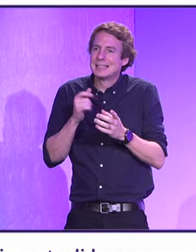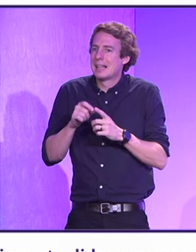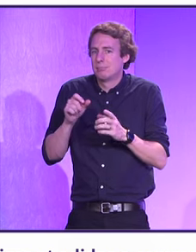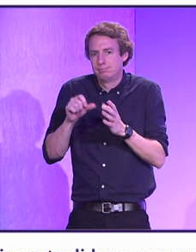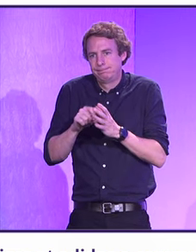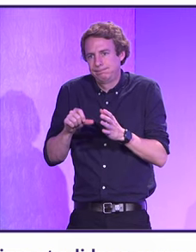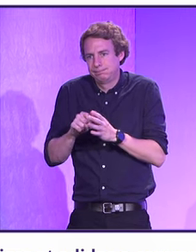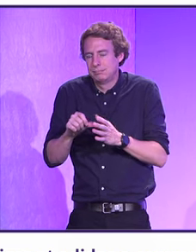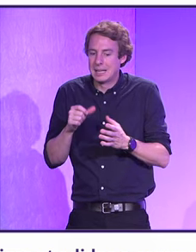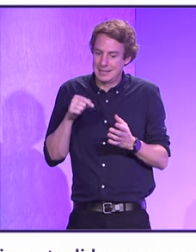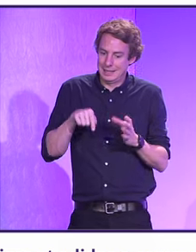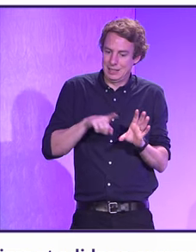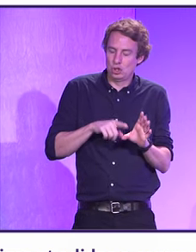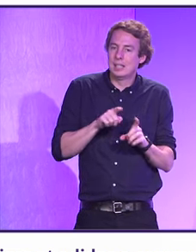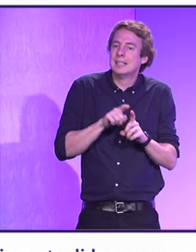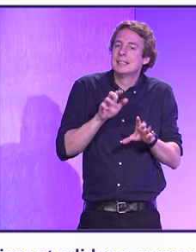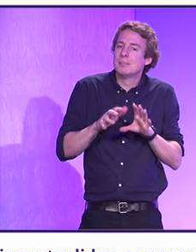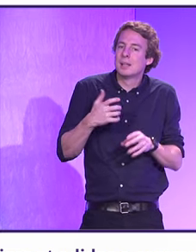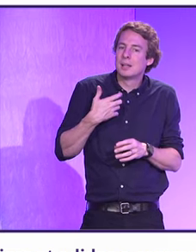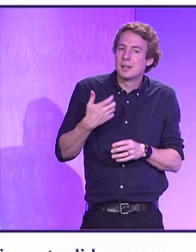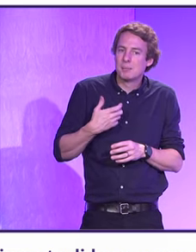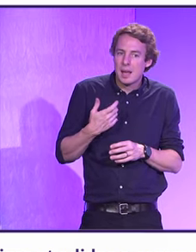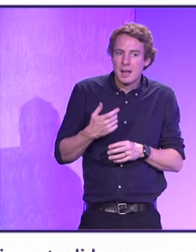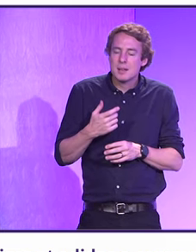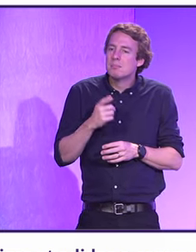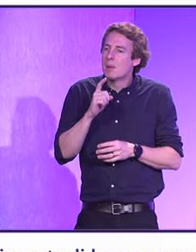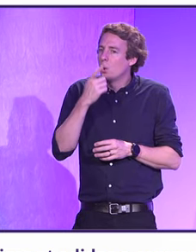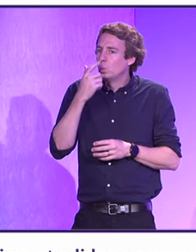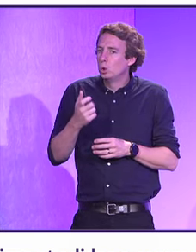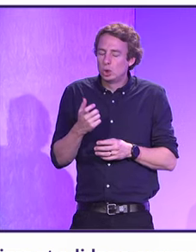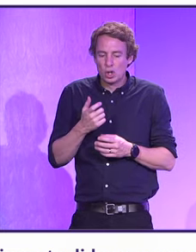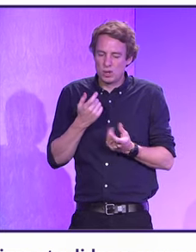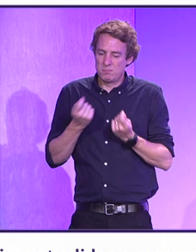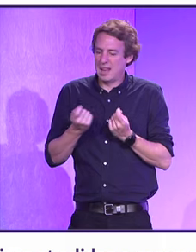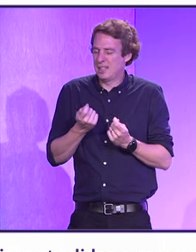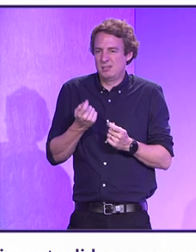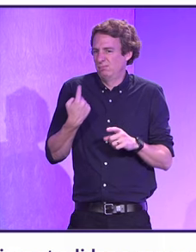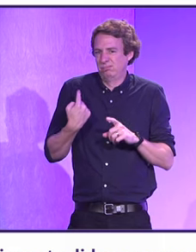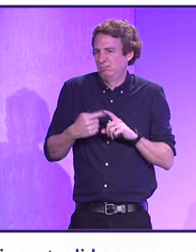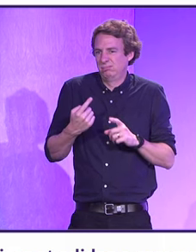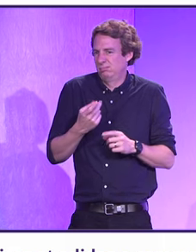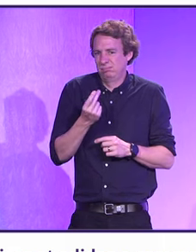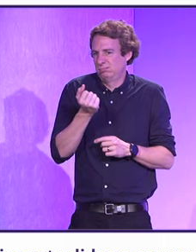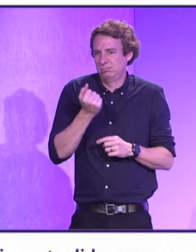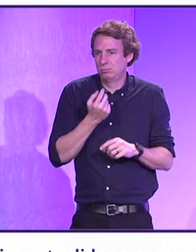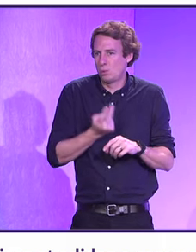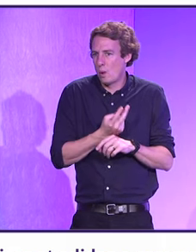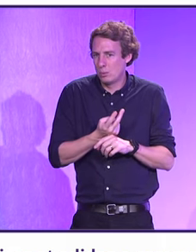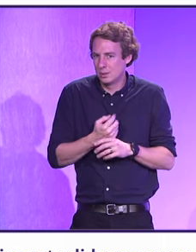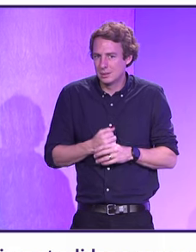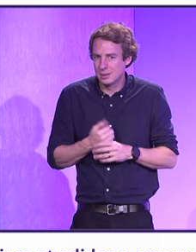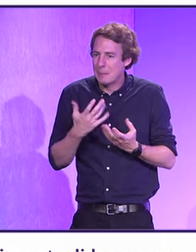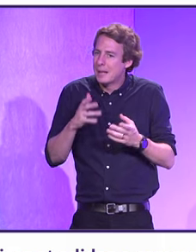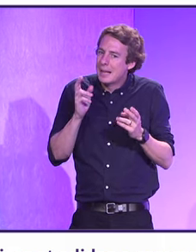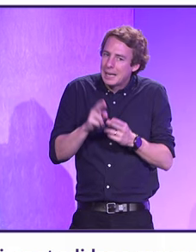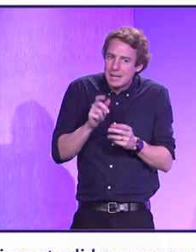stock. And this year, we had a similar campaign that we could run in a couple of hours. So we mobilize way less